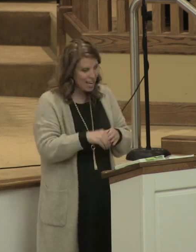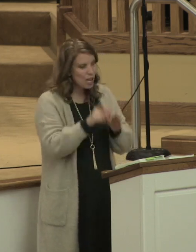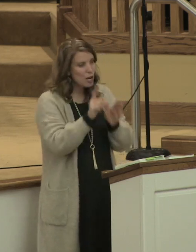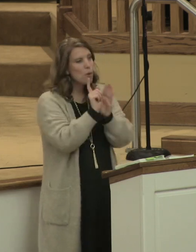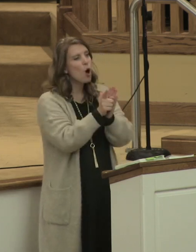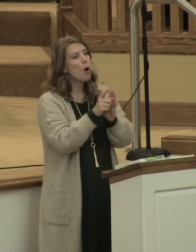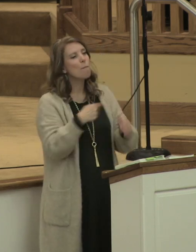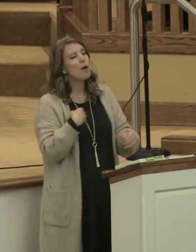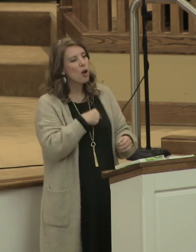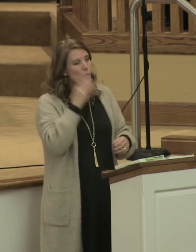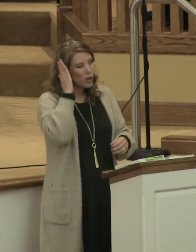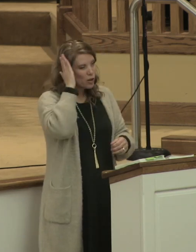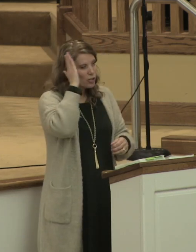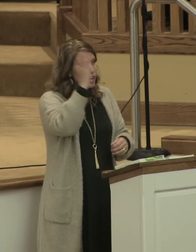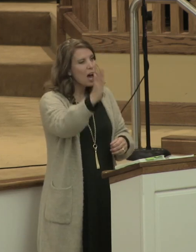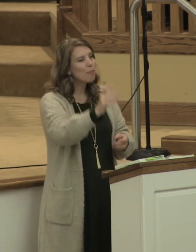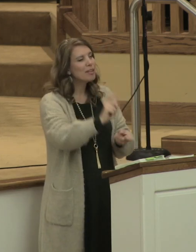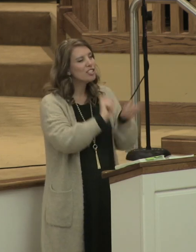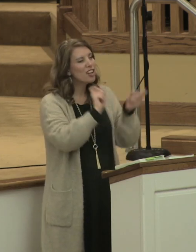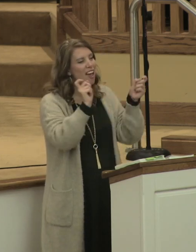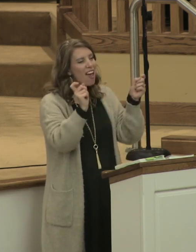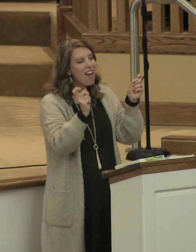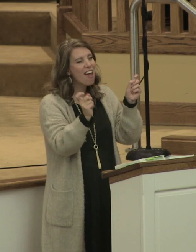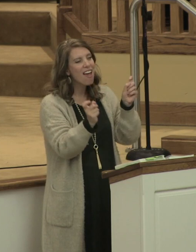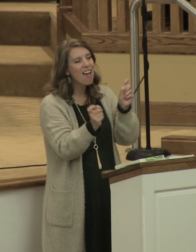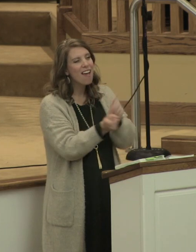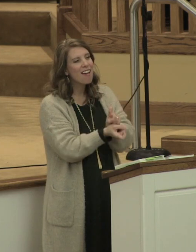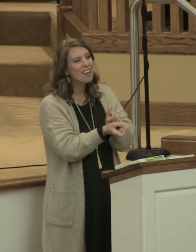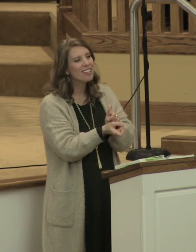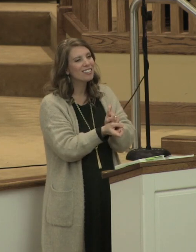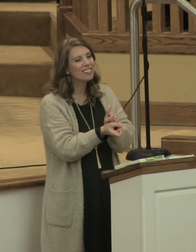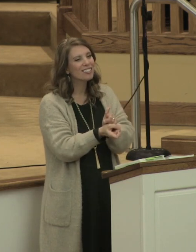changed. In a moment we shall be